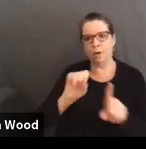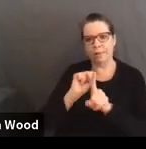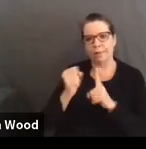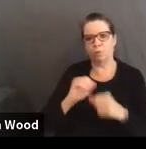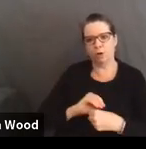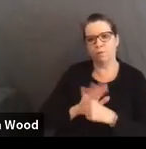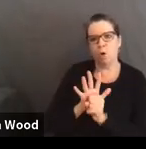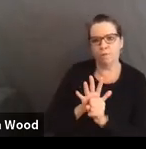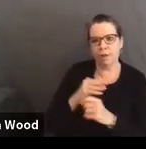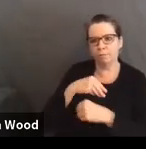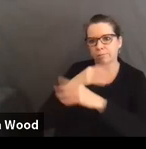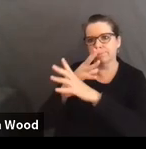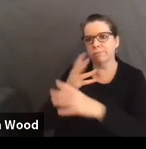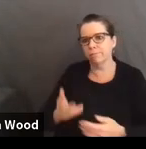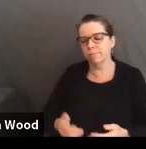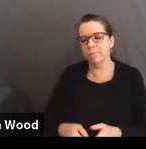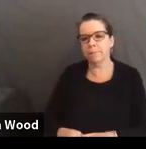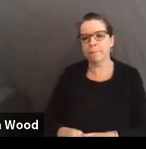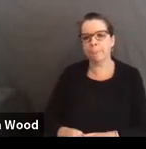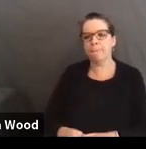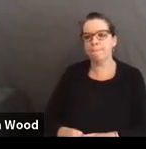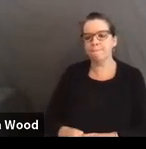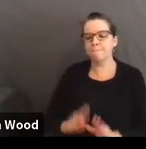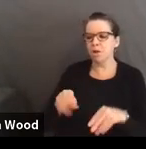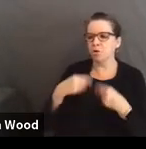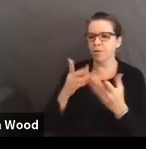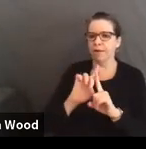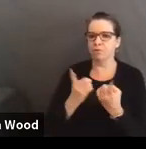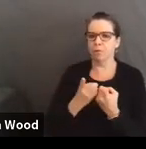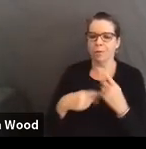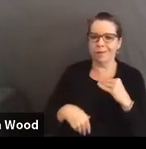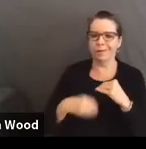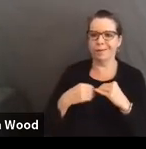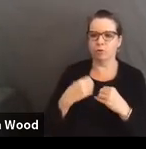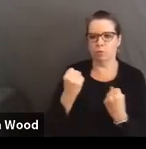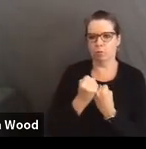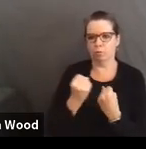situation, to provide districts with additional supports.